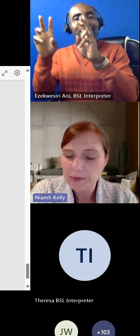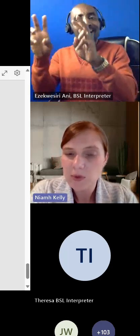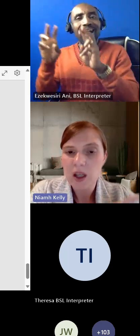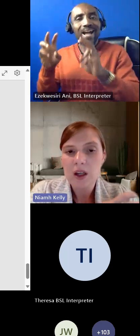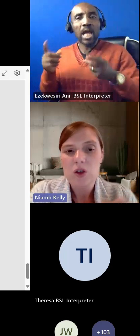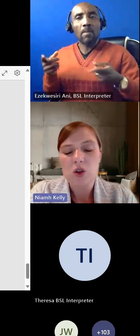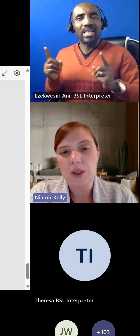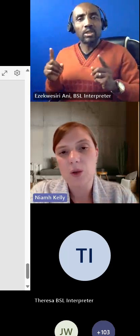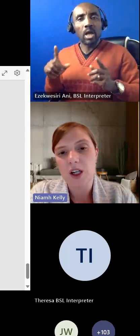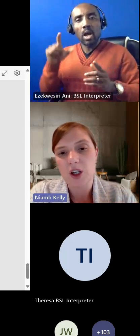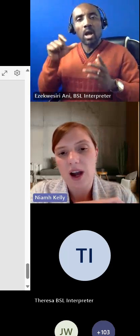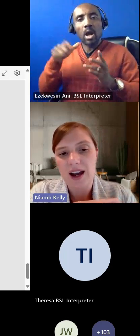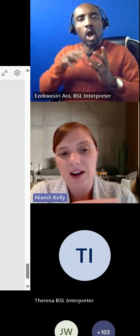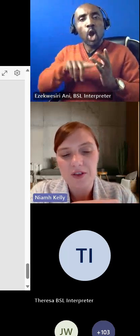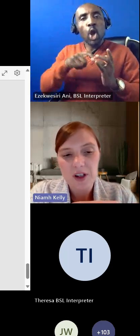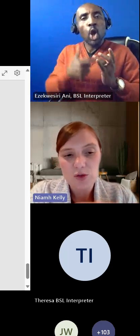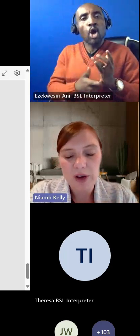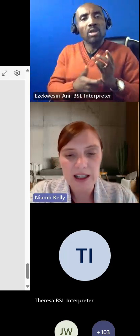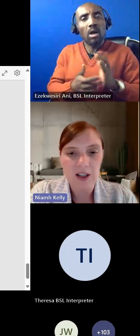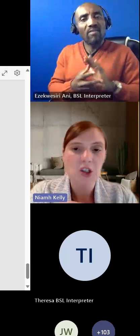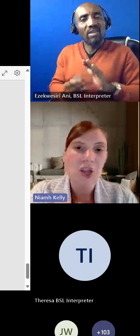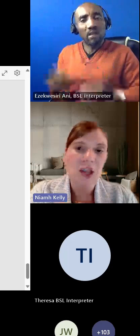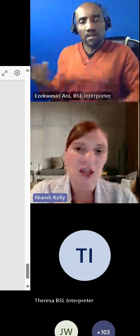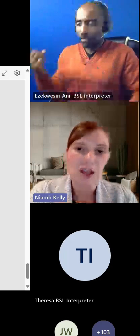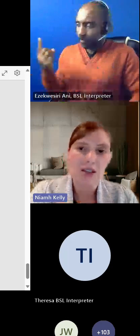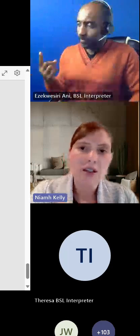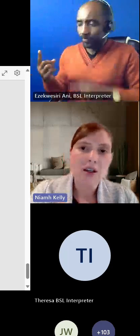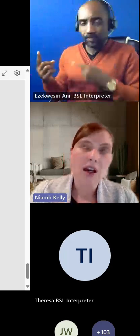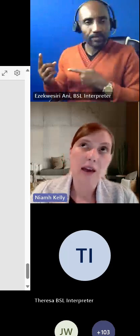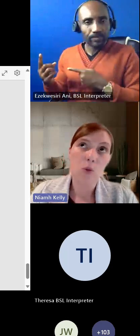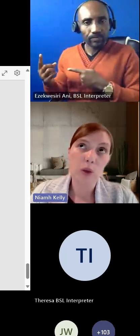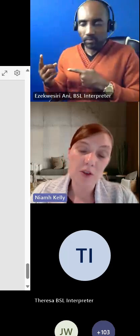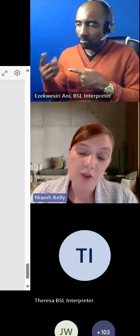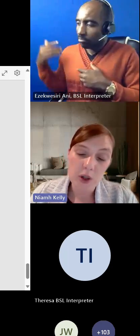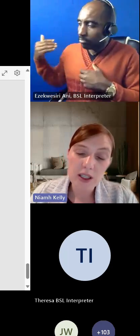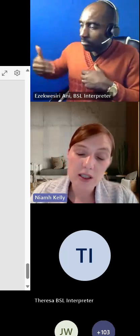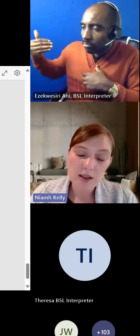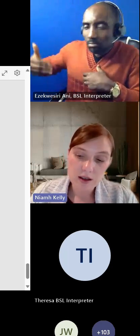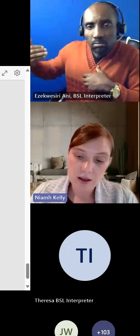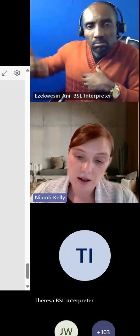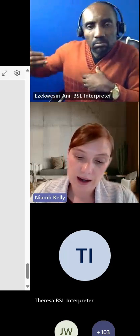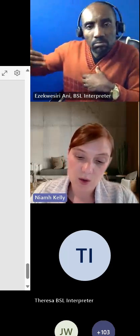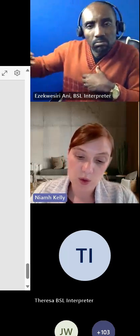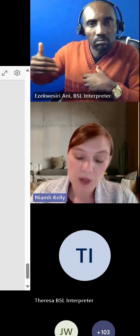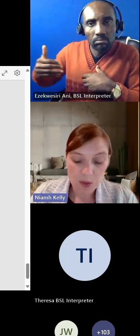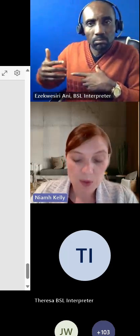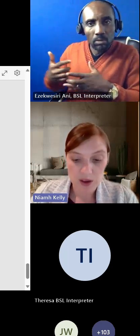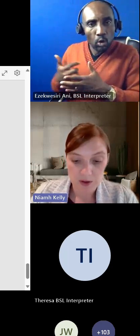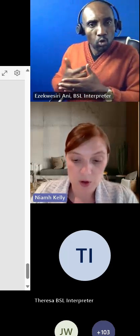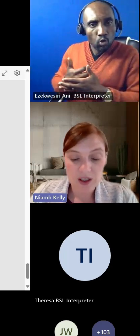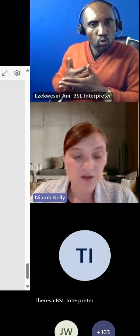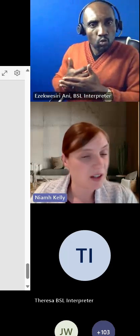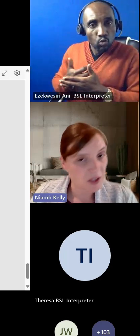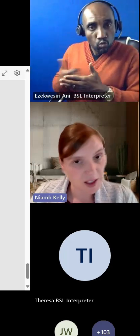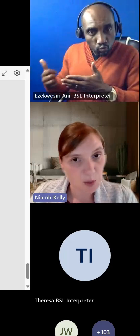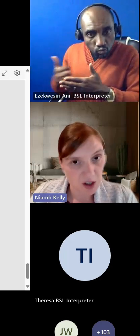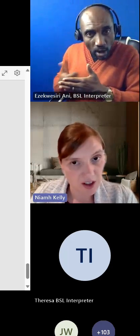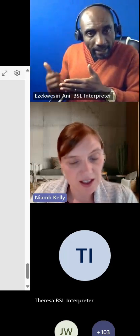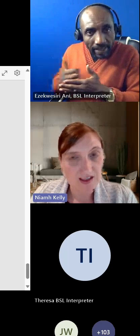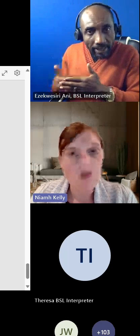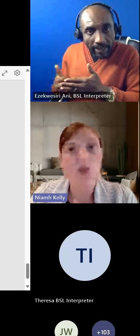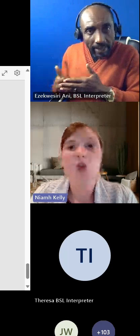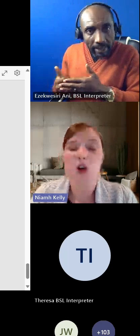like Connor, somebody where you have regular check-ins with the voice, with people with the voice of